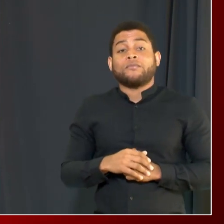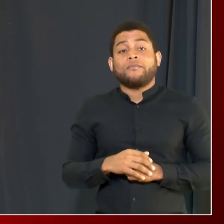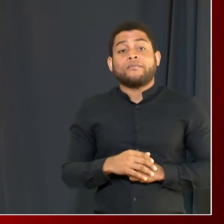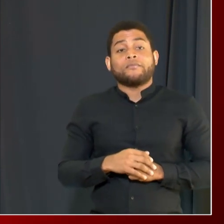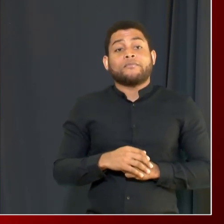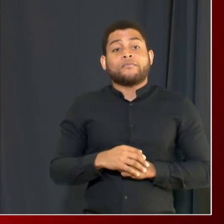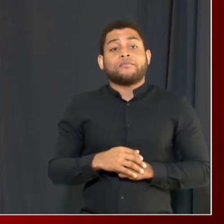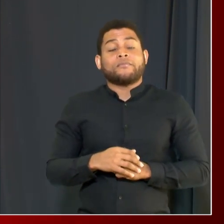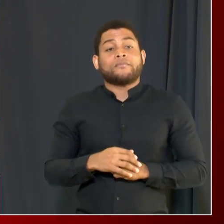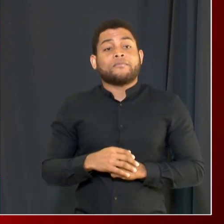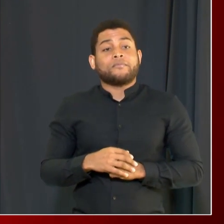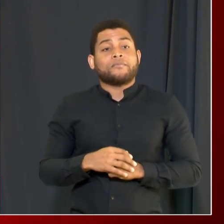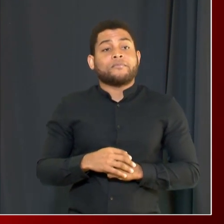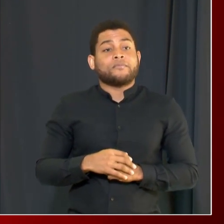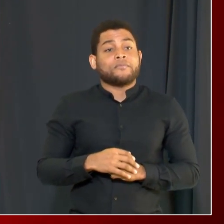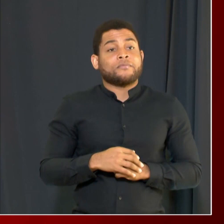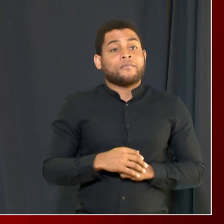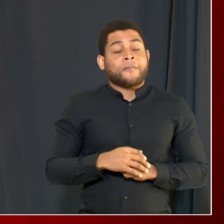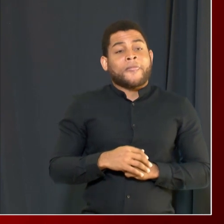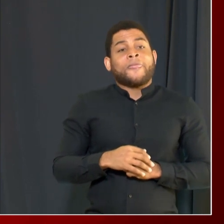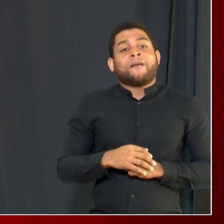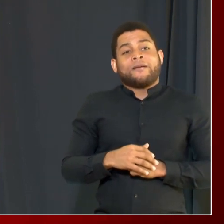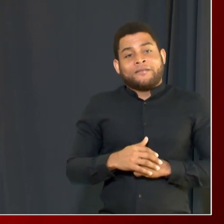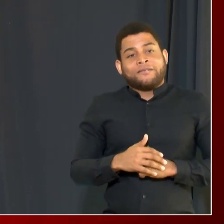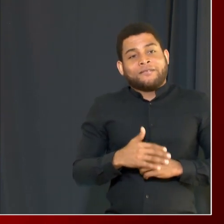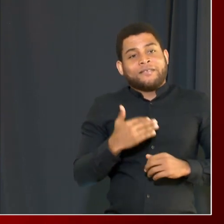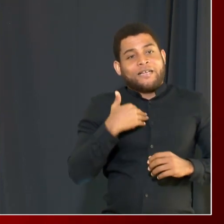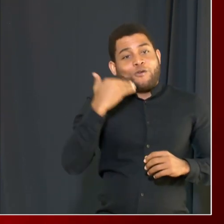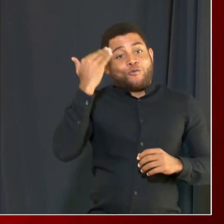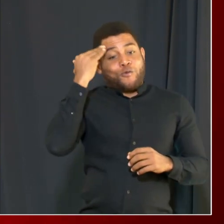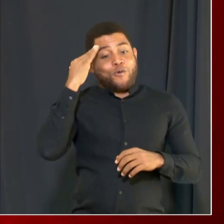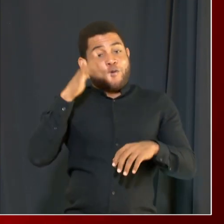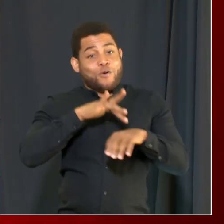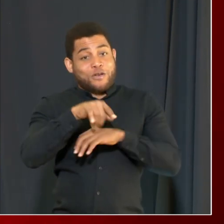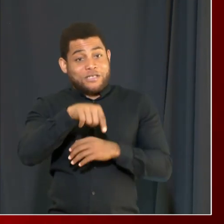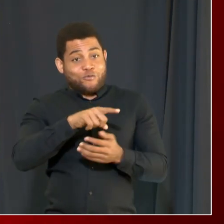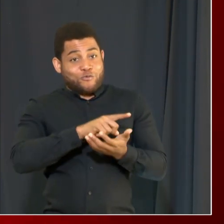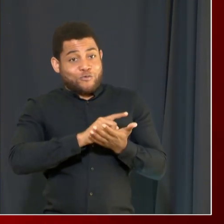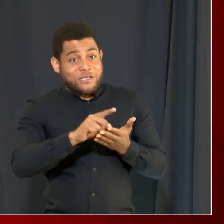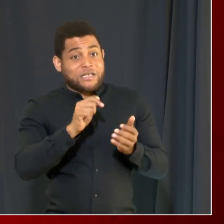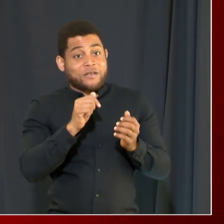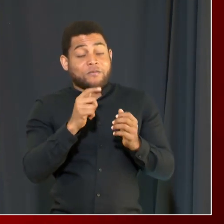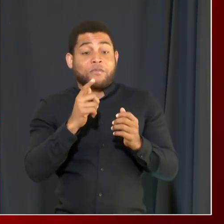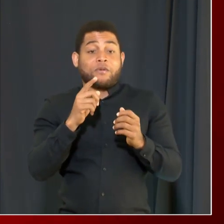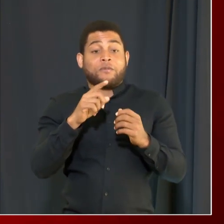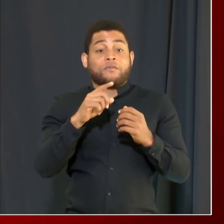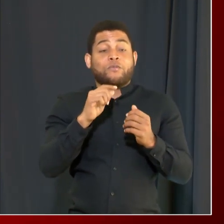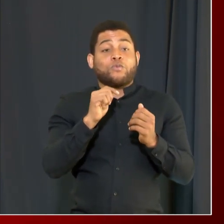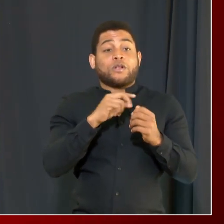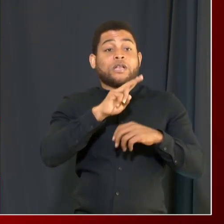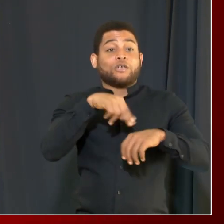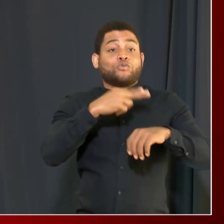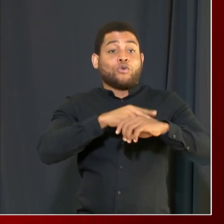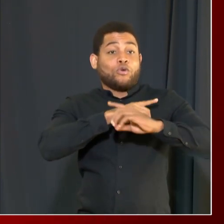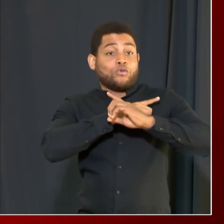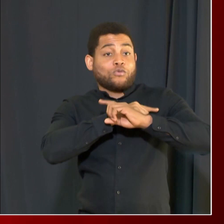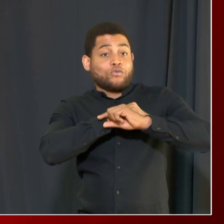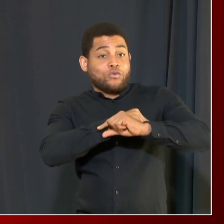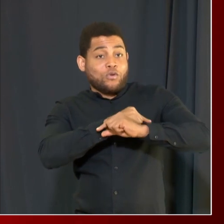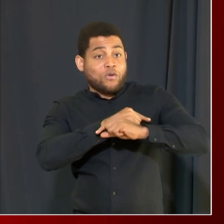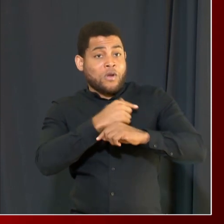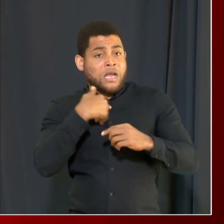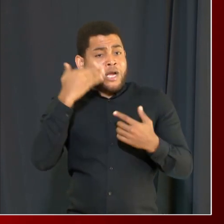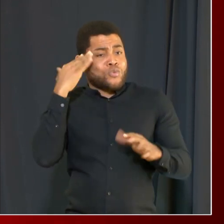Mayor, I know earlier this week you addressed Councilmember White's request for the National Guard proposal for it. I was wondering if you are in favor of